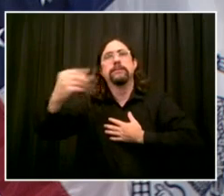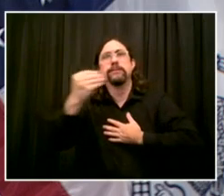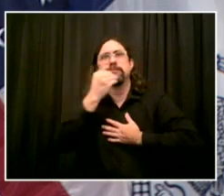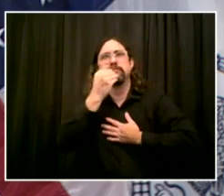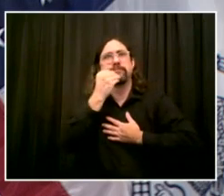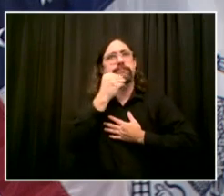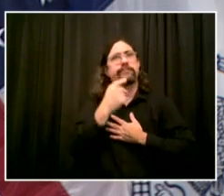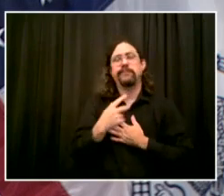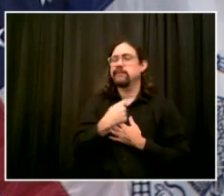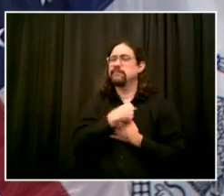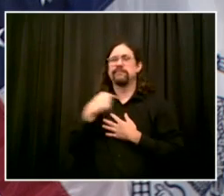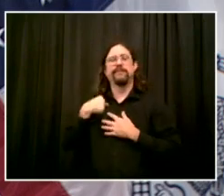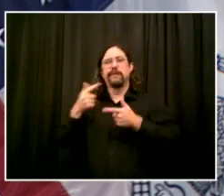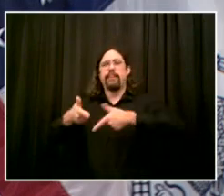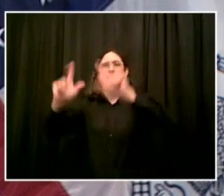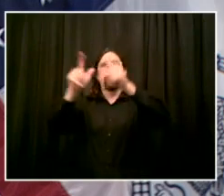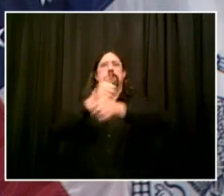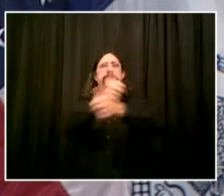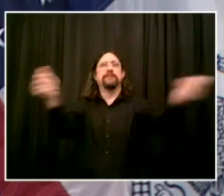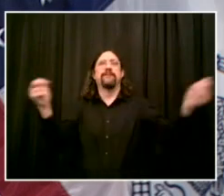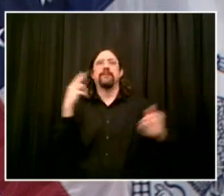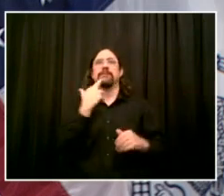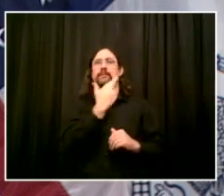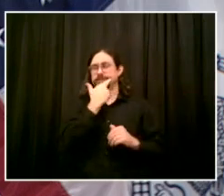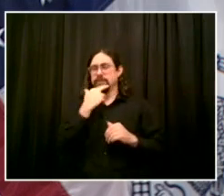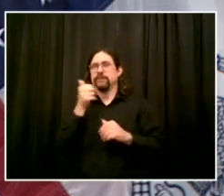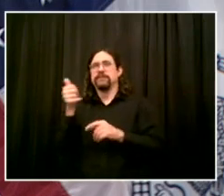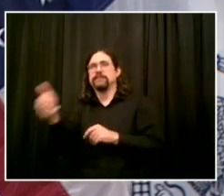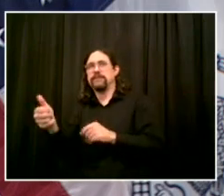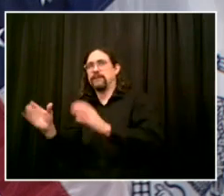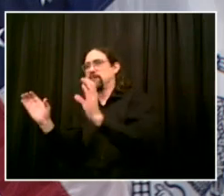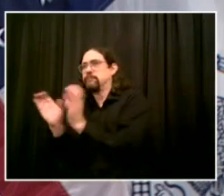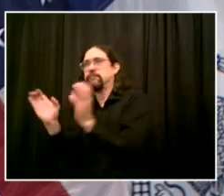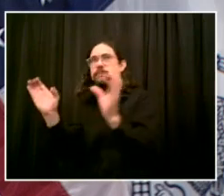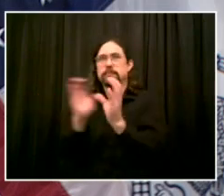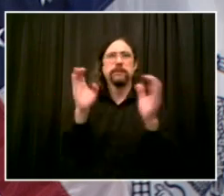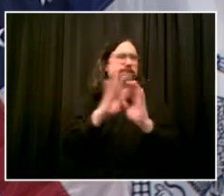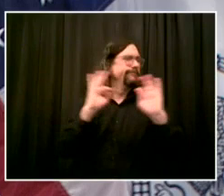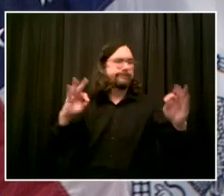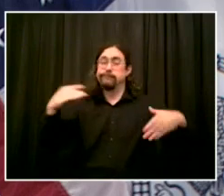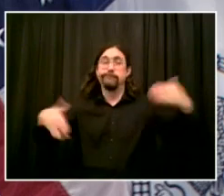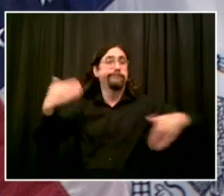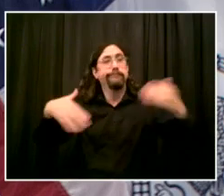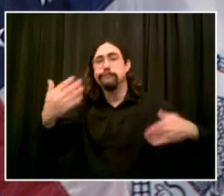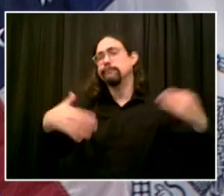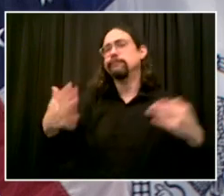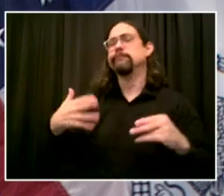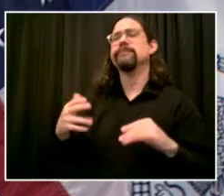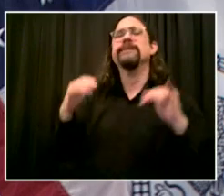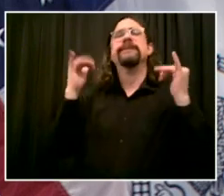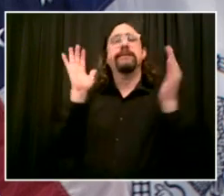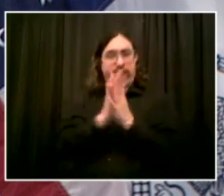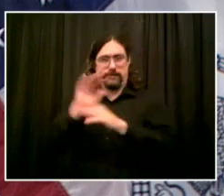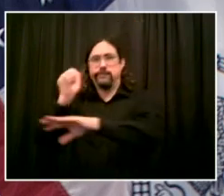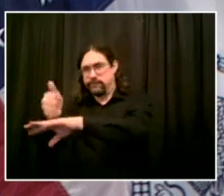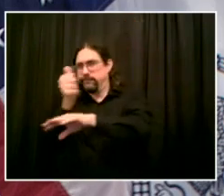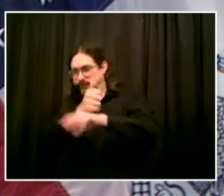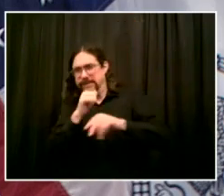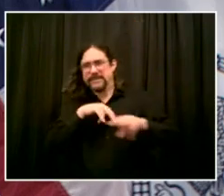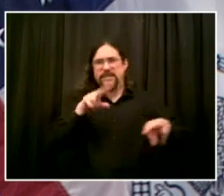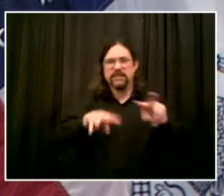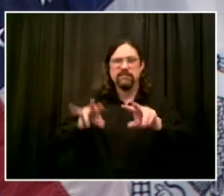safety. And we came back and said, hey, guys, we have to tighten up these pieces. And we're working with those restaurants to do it. It's